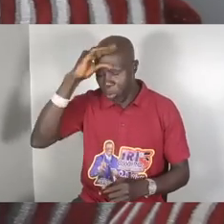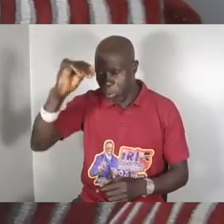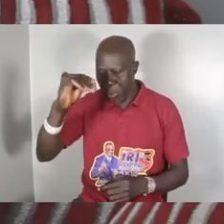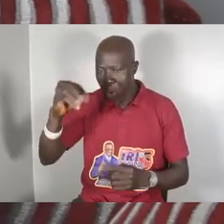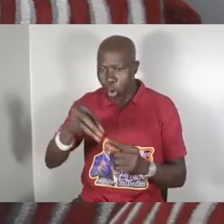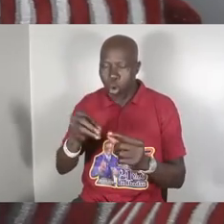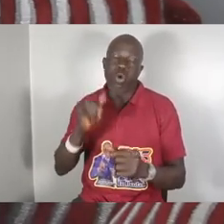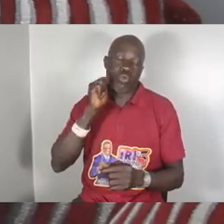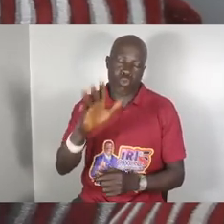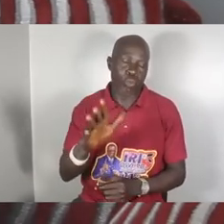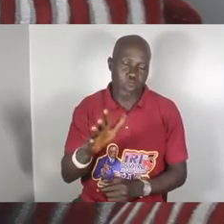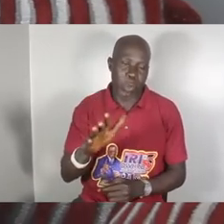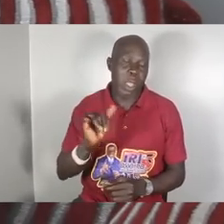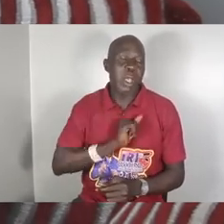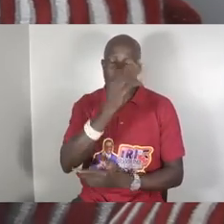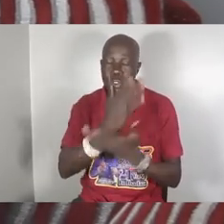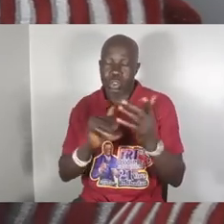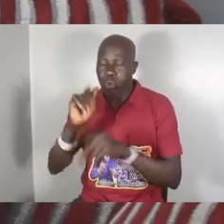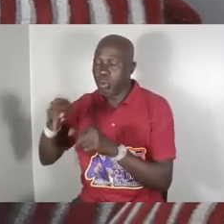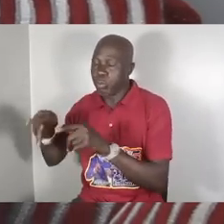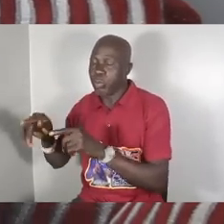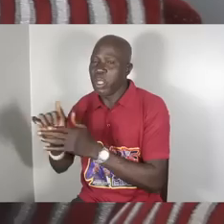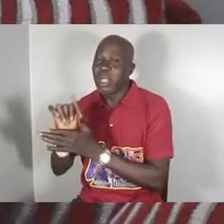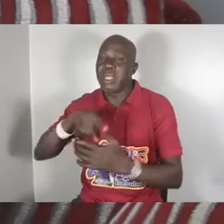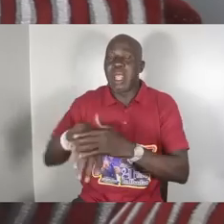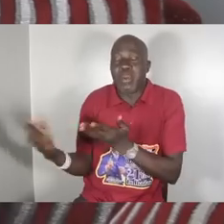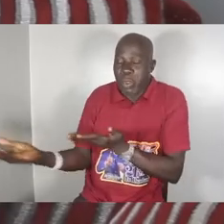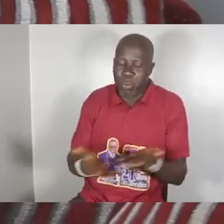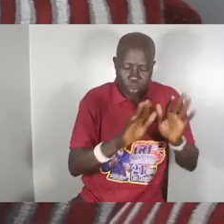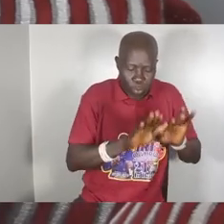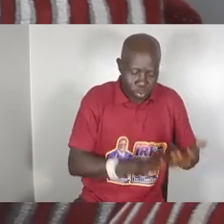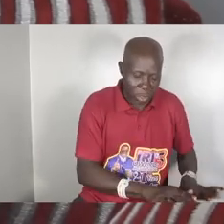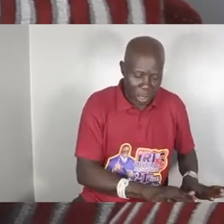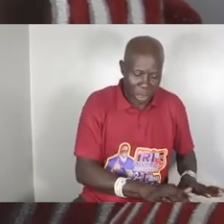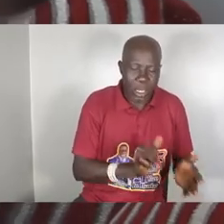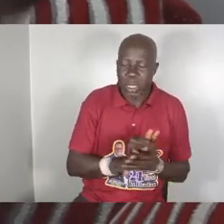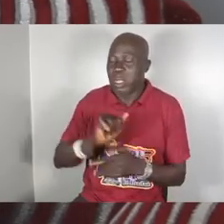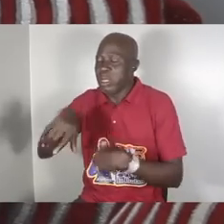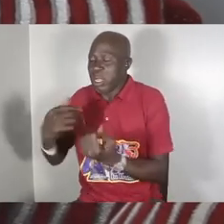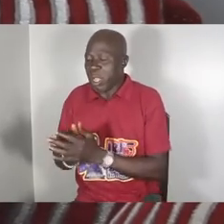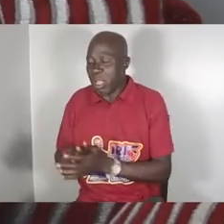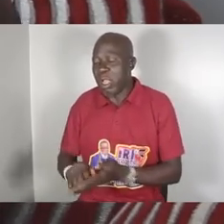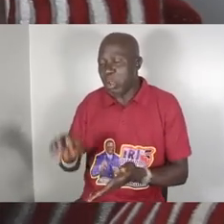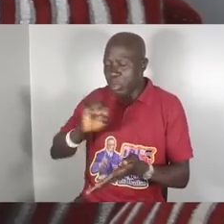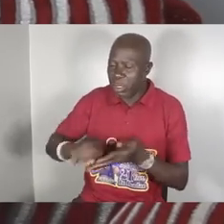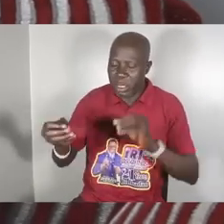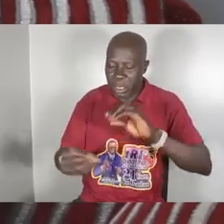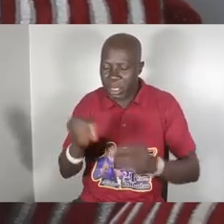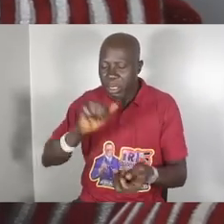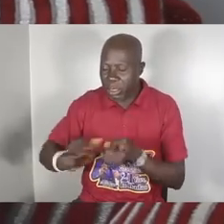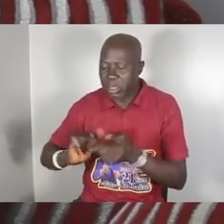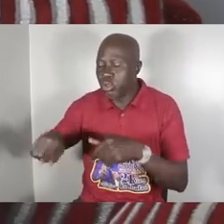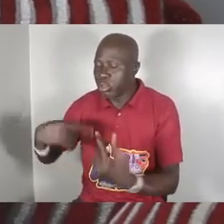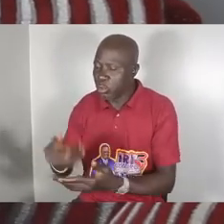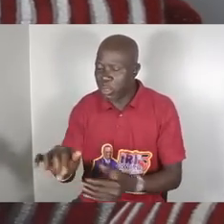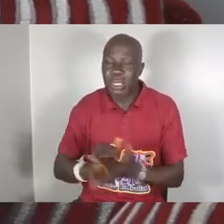men, or women, I will come back. Their son, one one they will put them down. One yele one and be praising them.